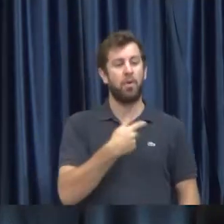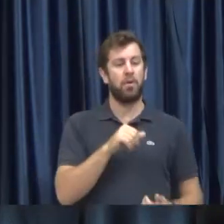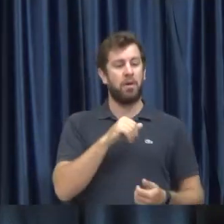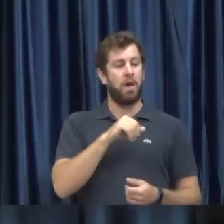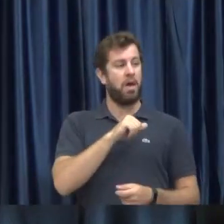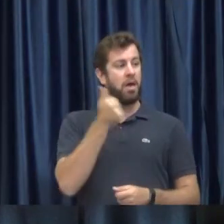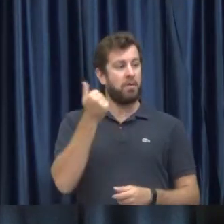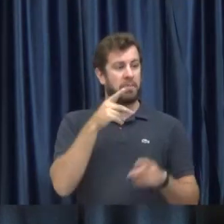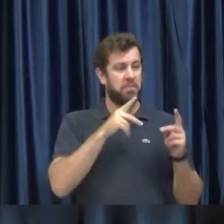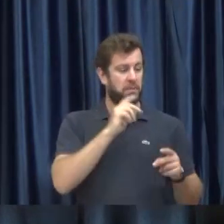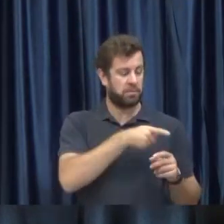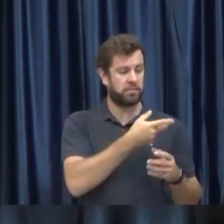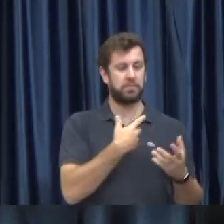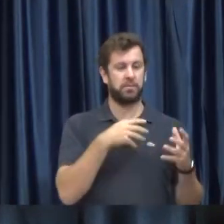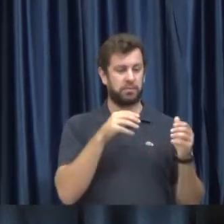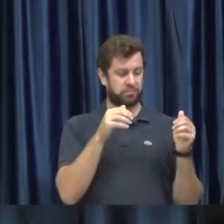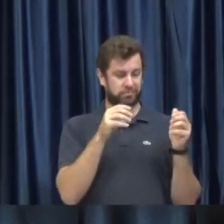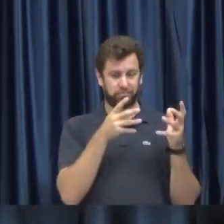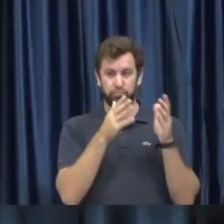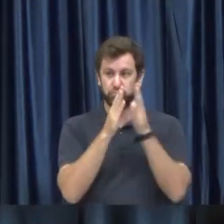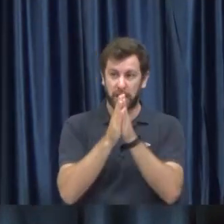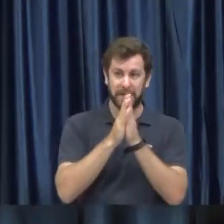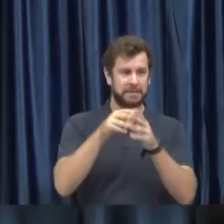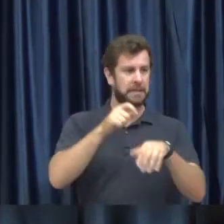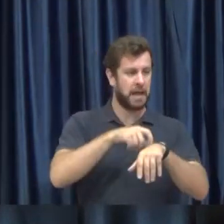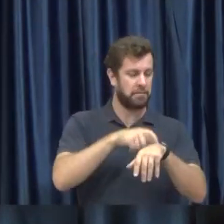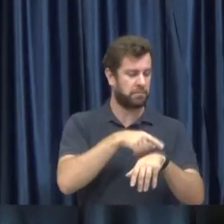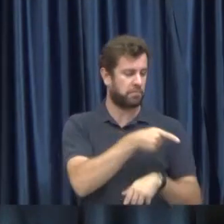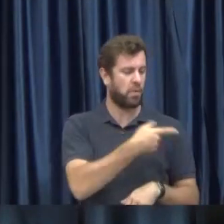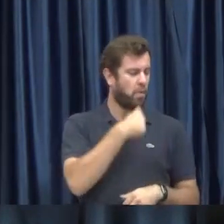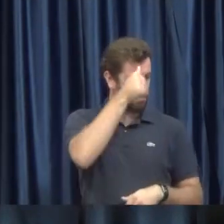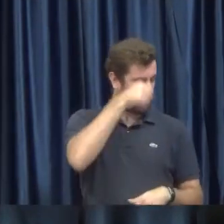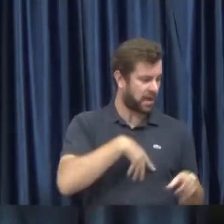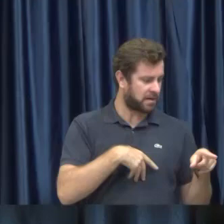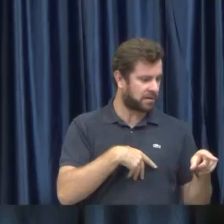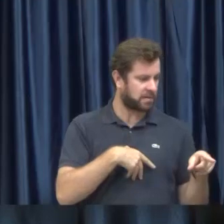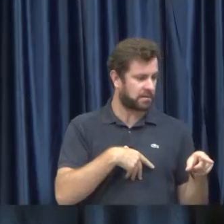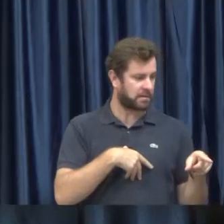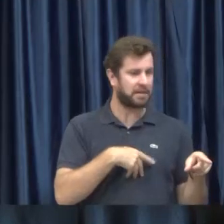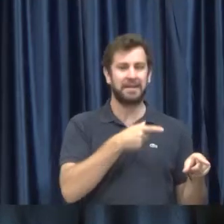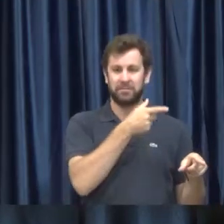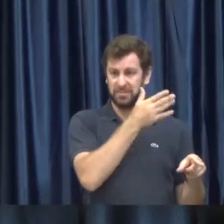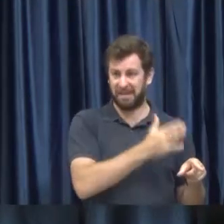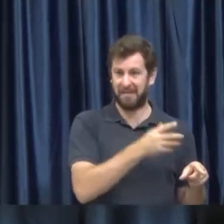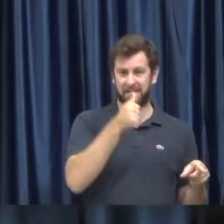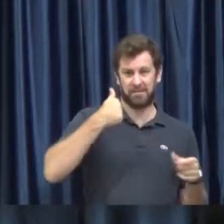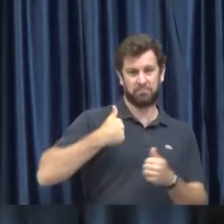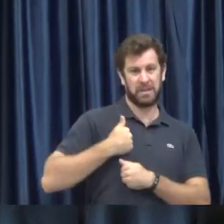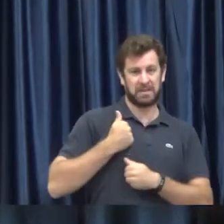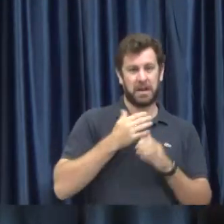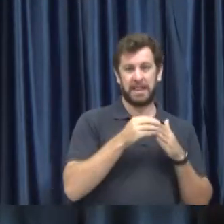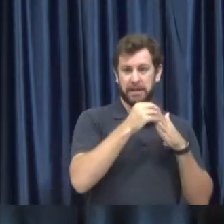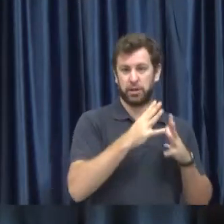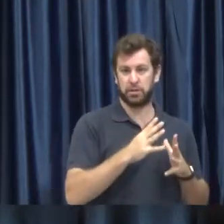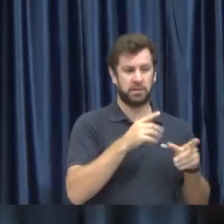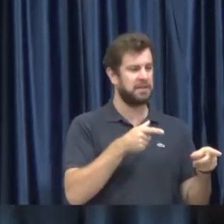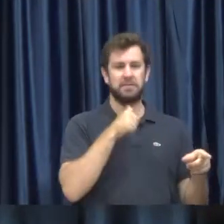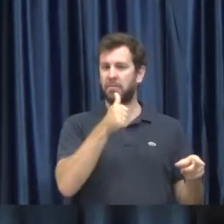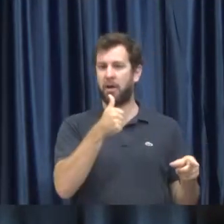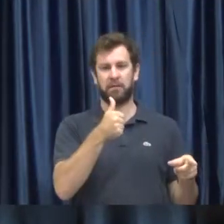pray, and Khalid was there, they would look to somebody else, because he was not the